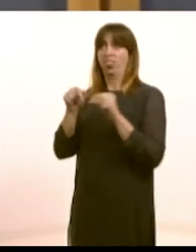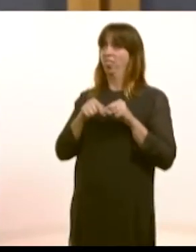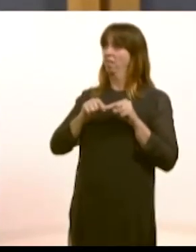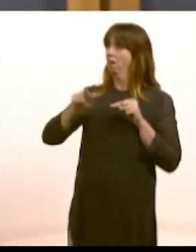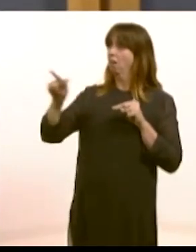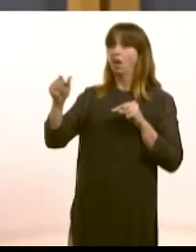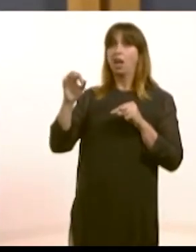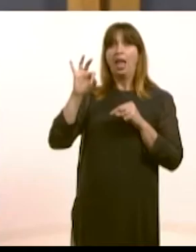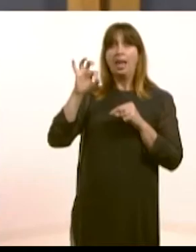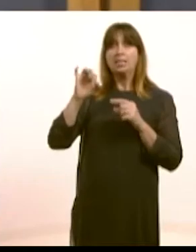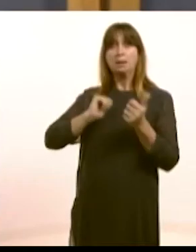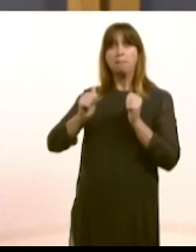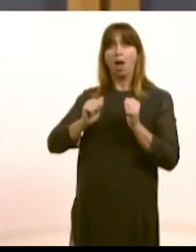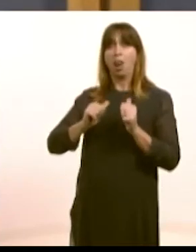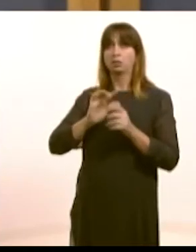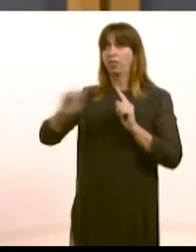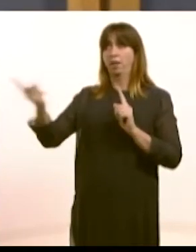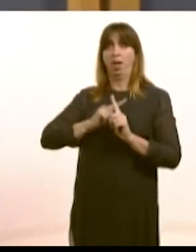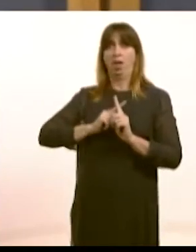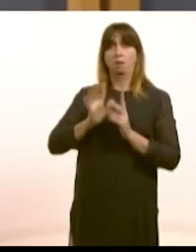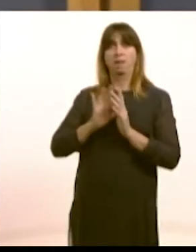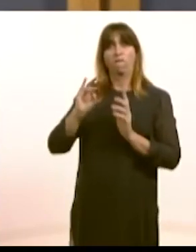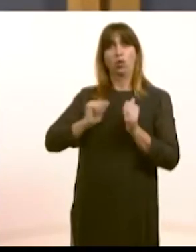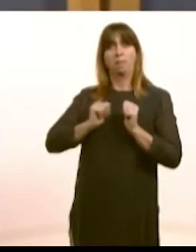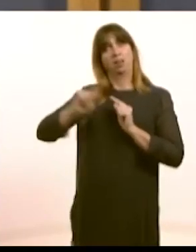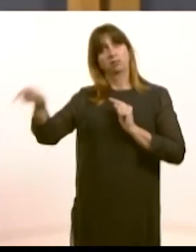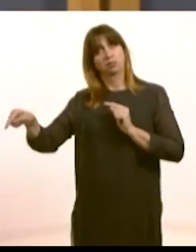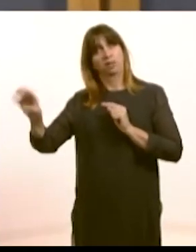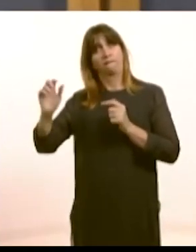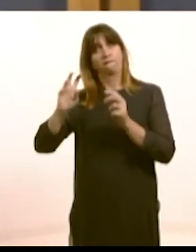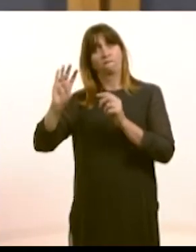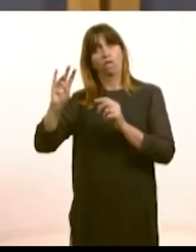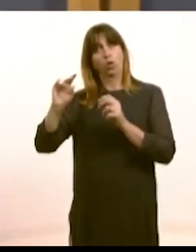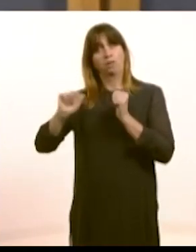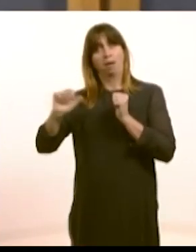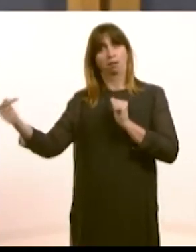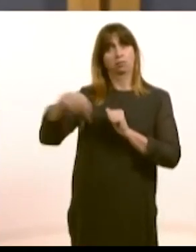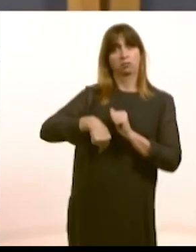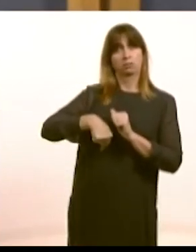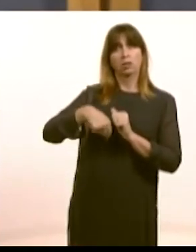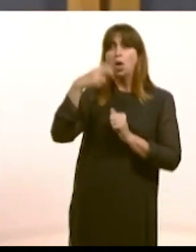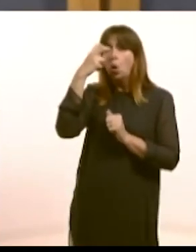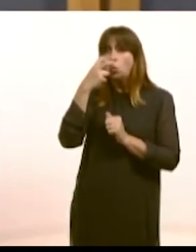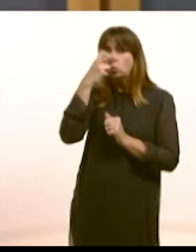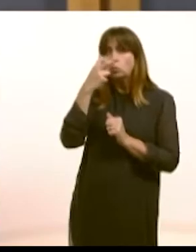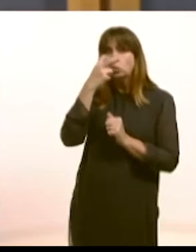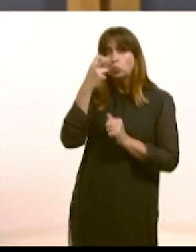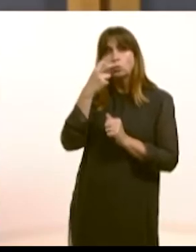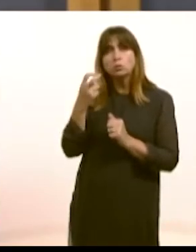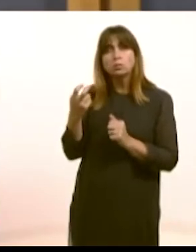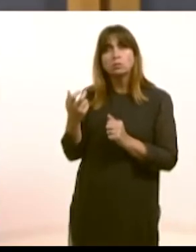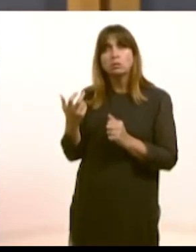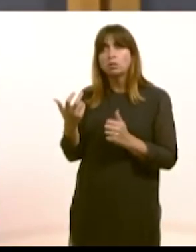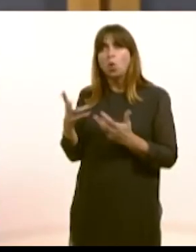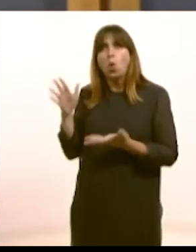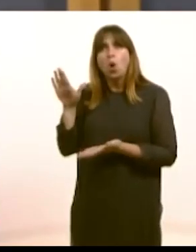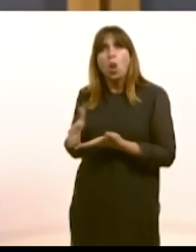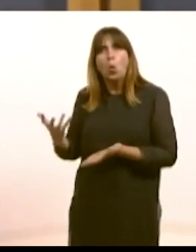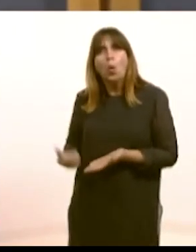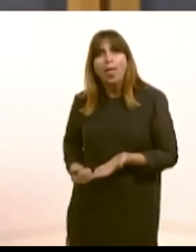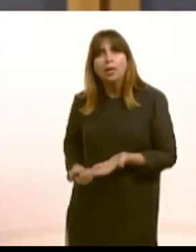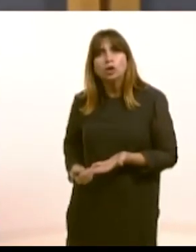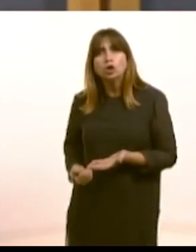Ffestiniog is an 80-mile round-trip journey. And for a lot of elderly people and people on low incomes, this means that the National Health Service is